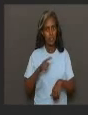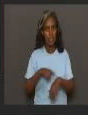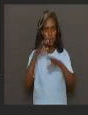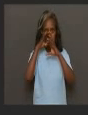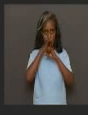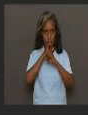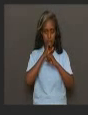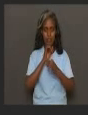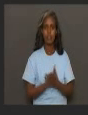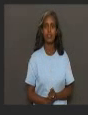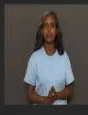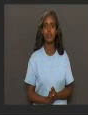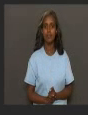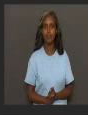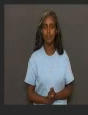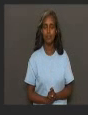Time's up!